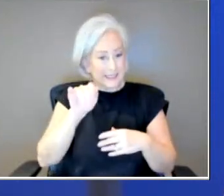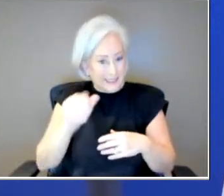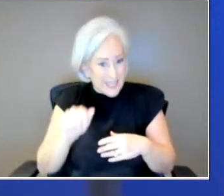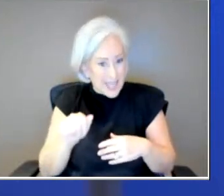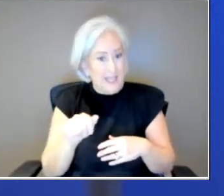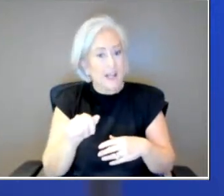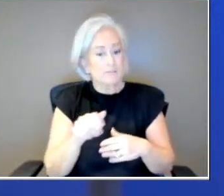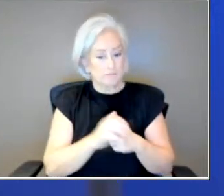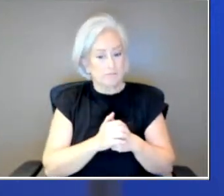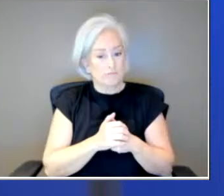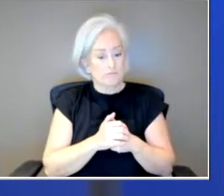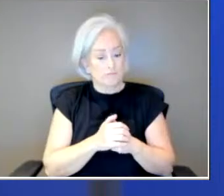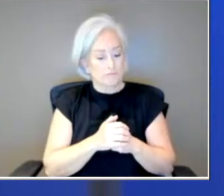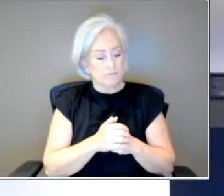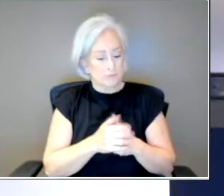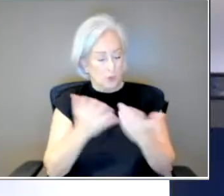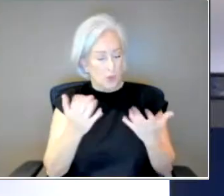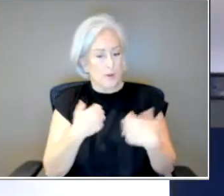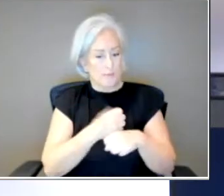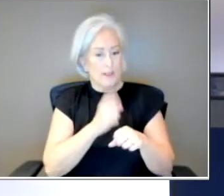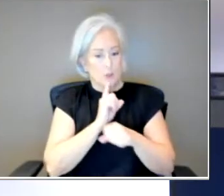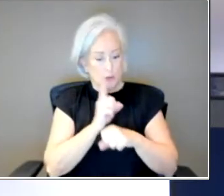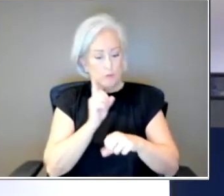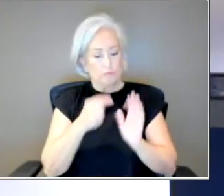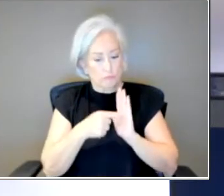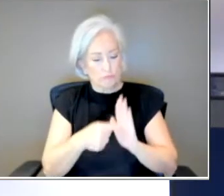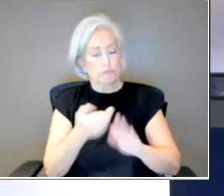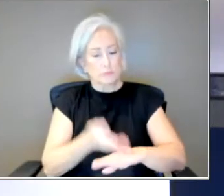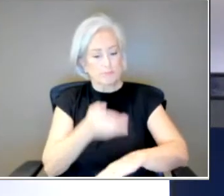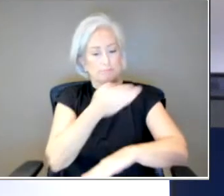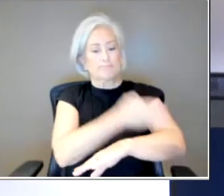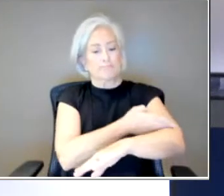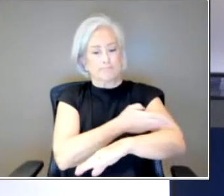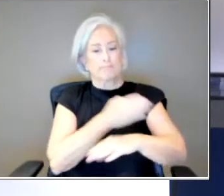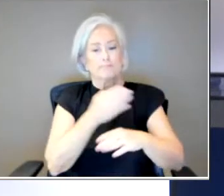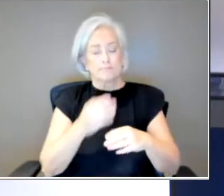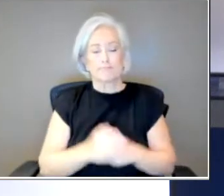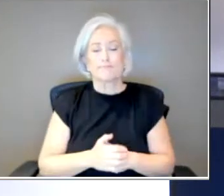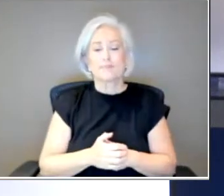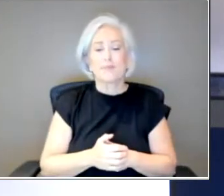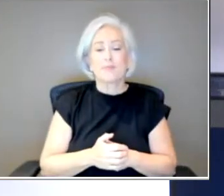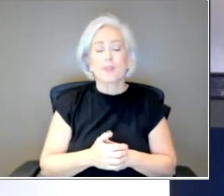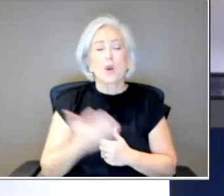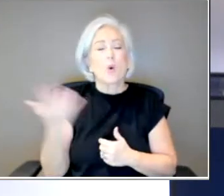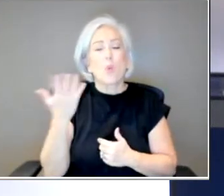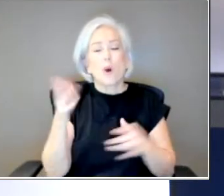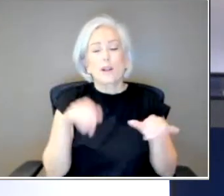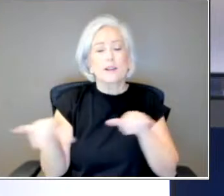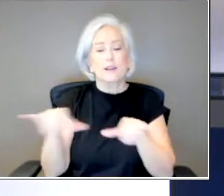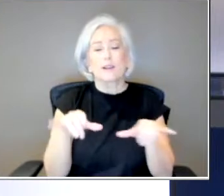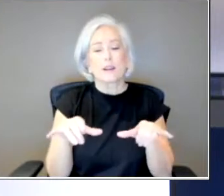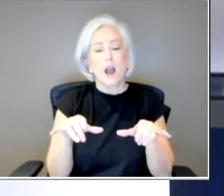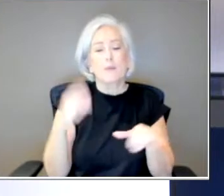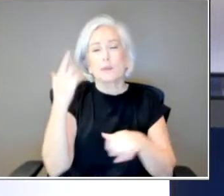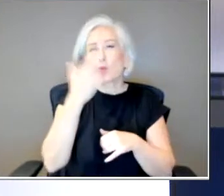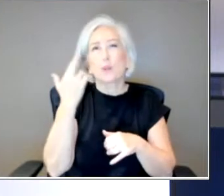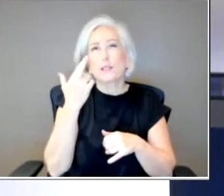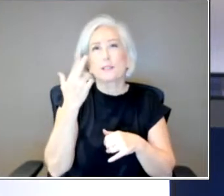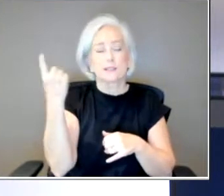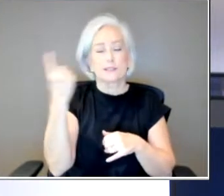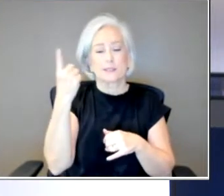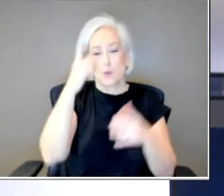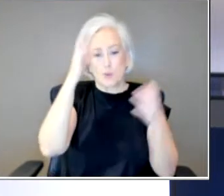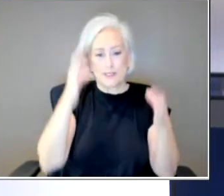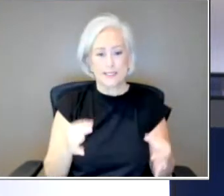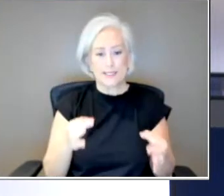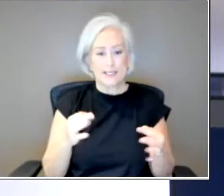significant improvement with this treatment. So again, so what are some of the common reasons why someone with knee pain would choose not to get